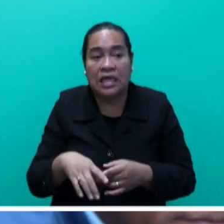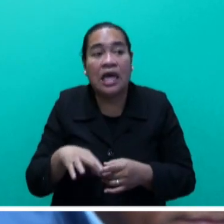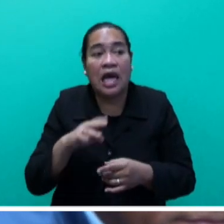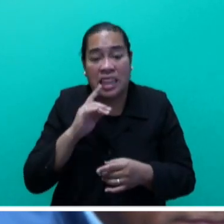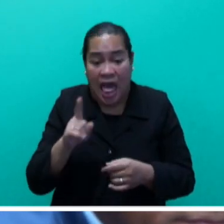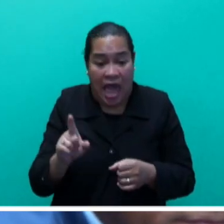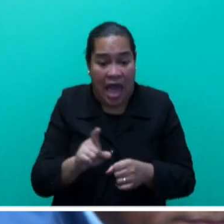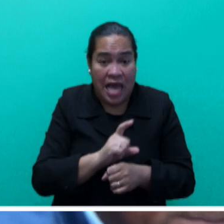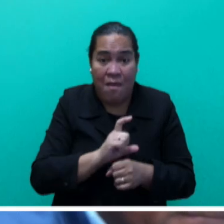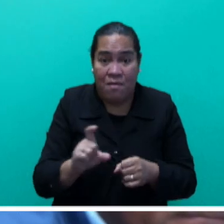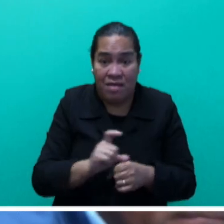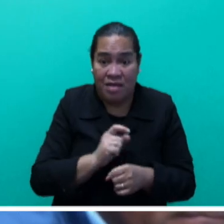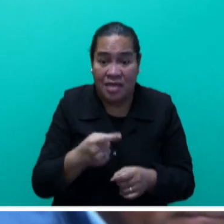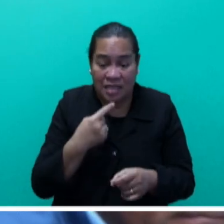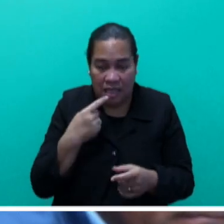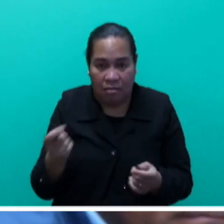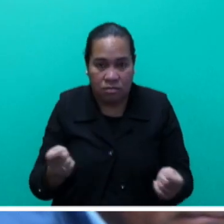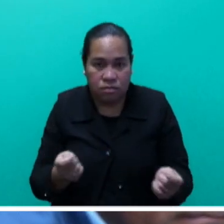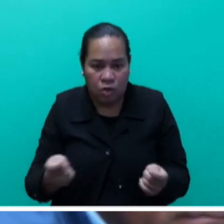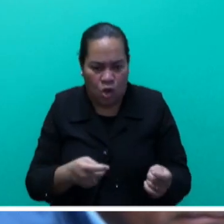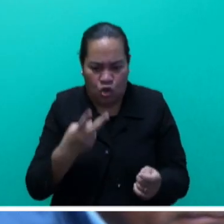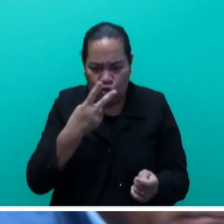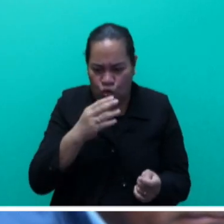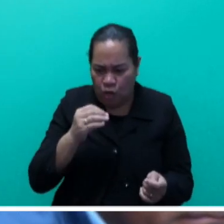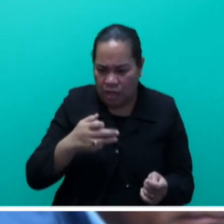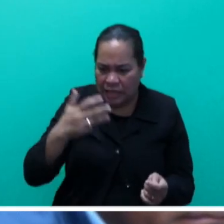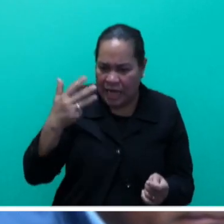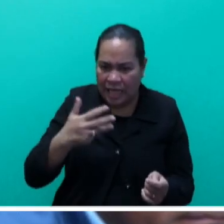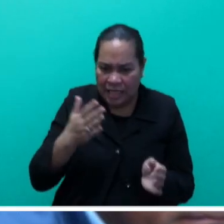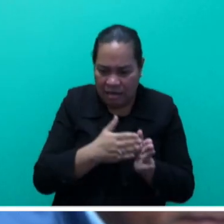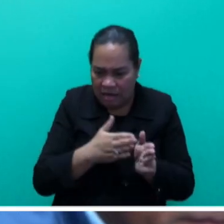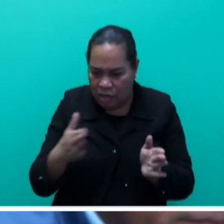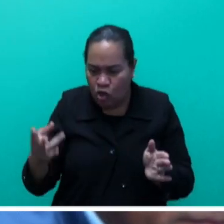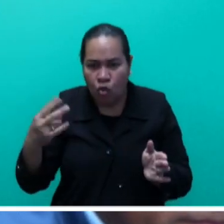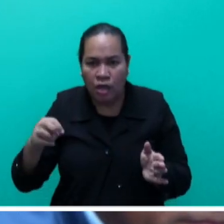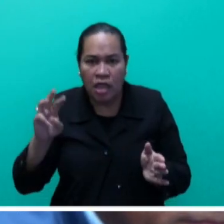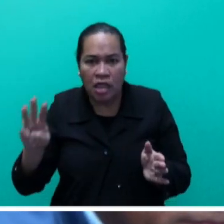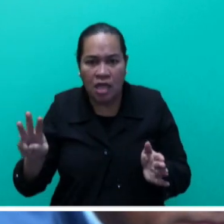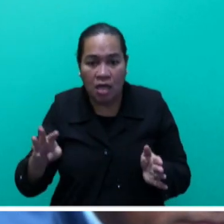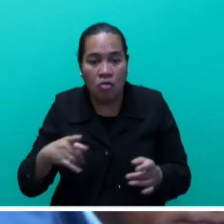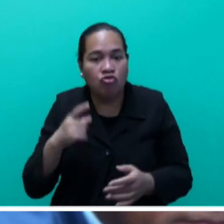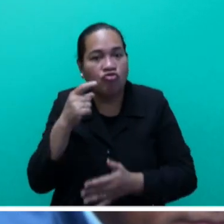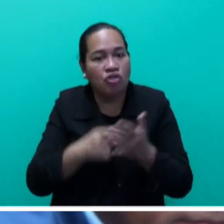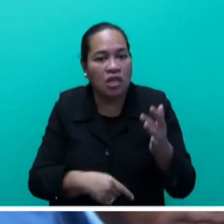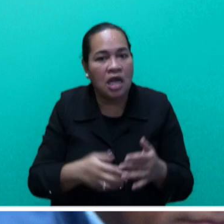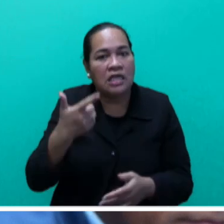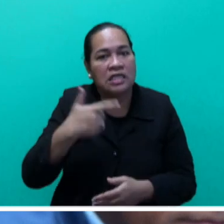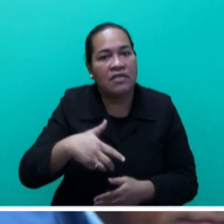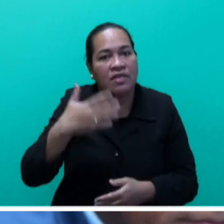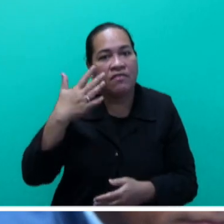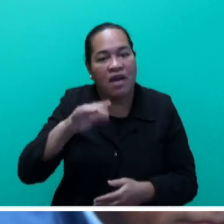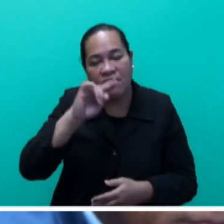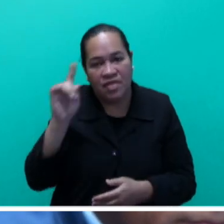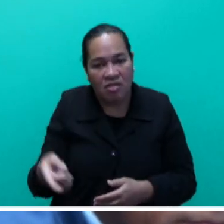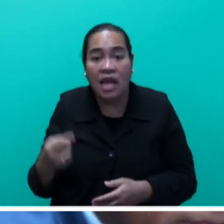Limited managed ICCF from 2019 to 23, charging 75,000 monthly and 900,000 annually,